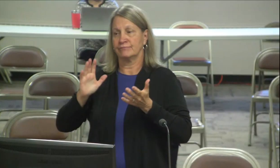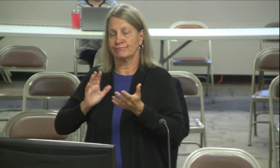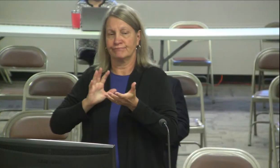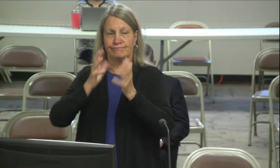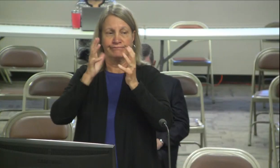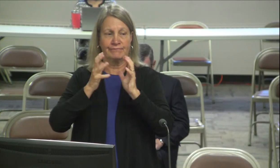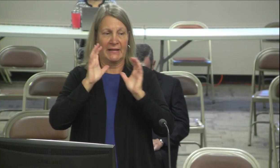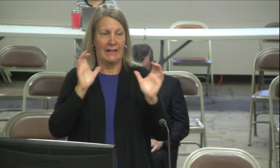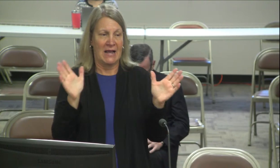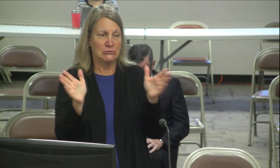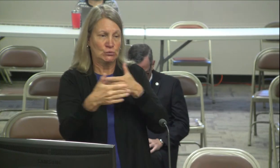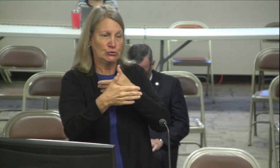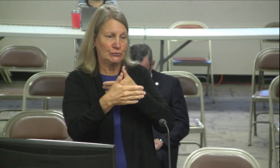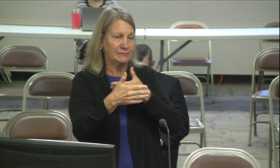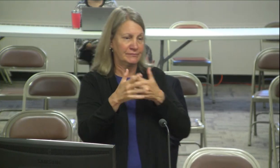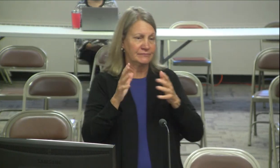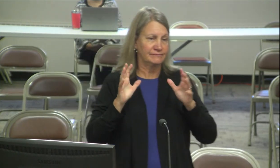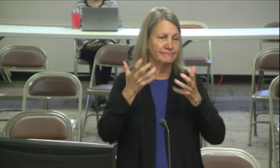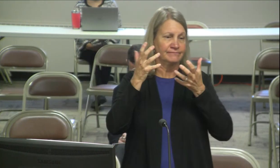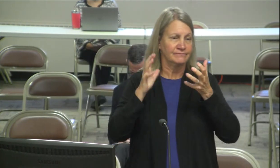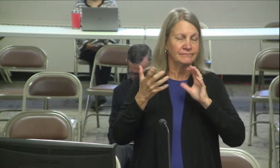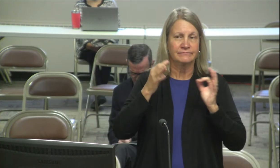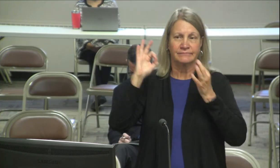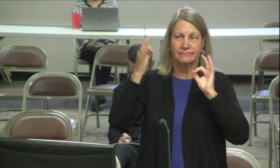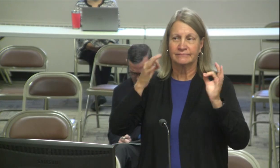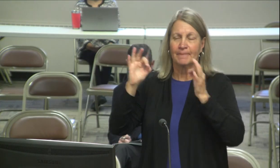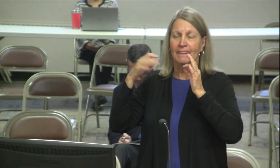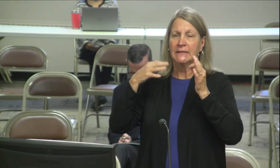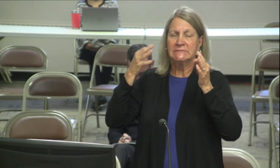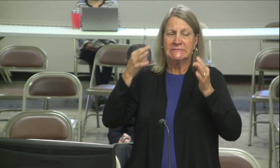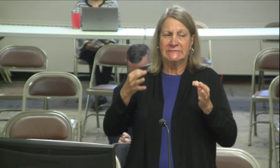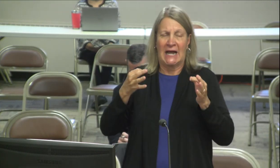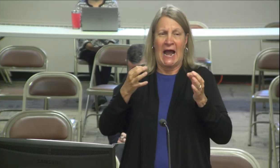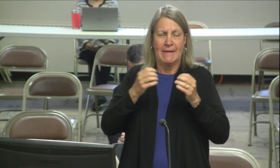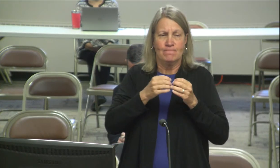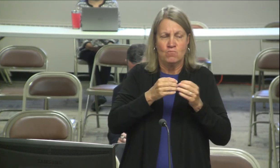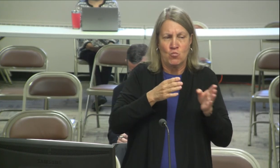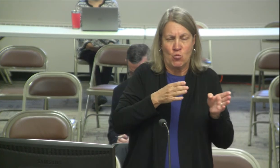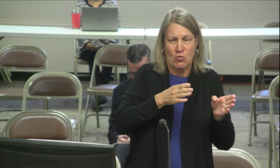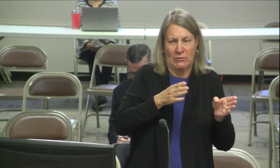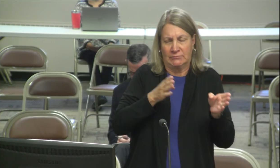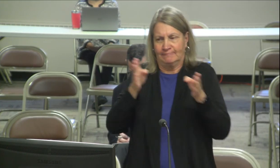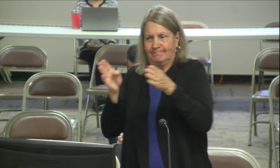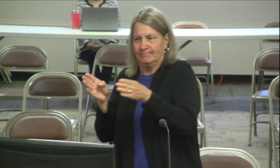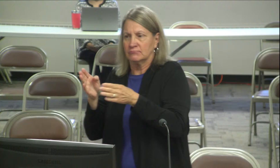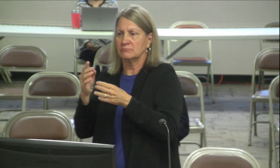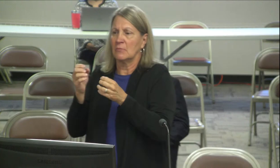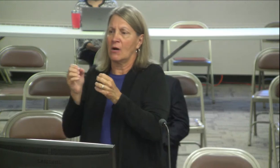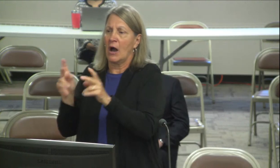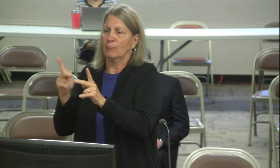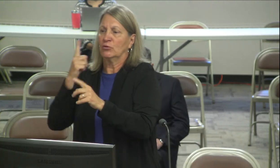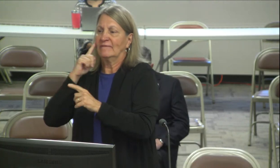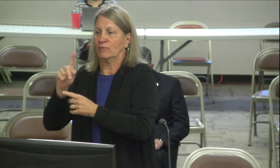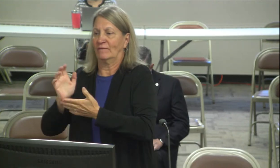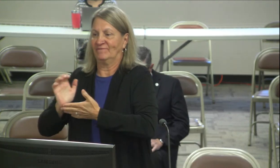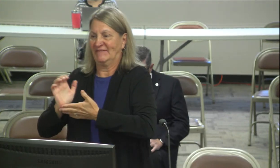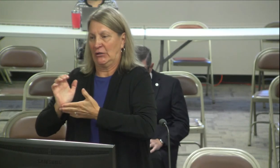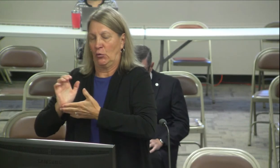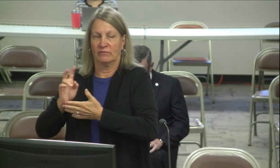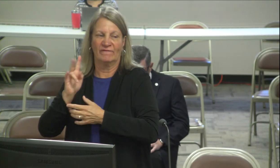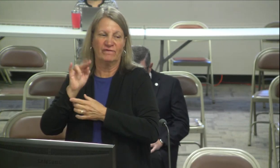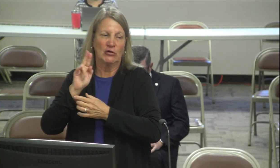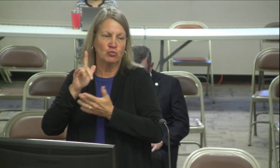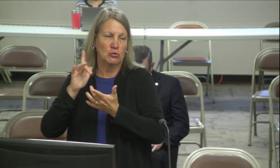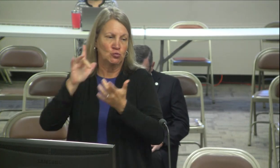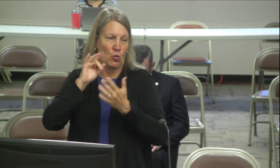campus tours and that became disruptive to the classrooms and very distractive and so we're shifting